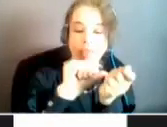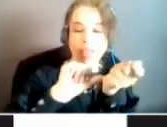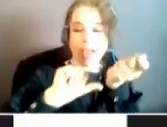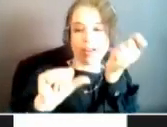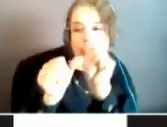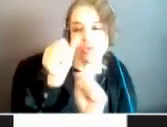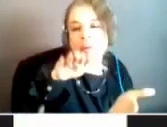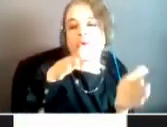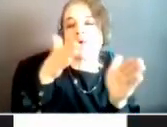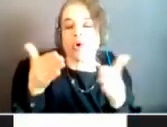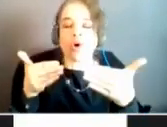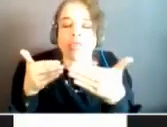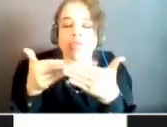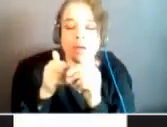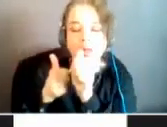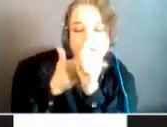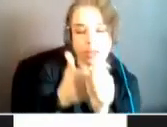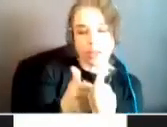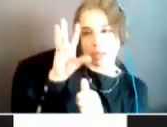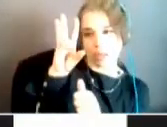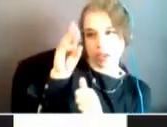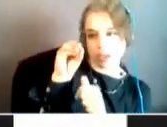suicide, but it is closely followed by our